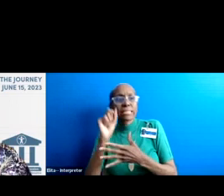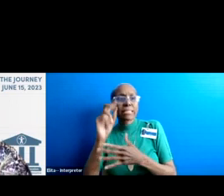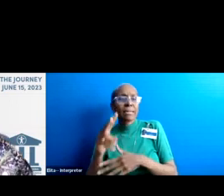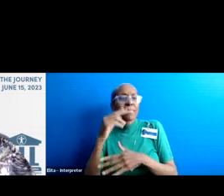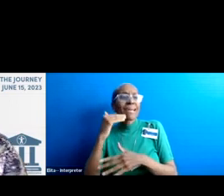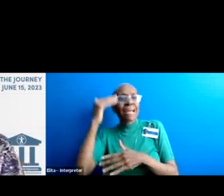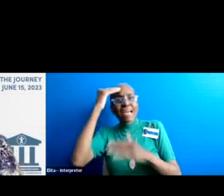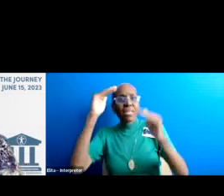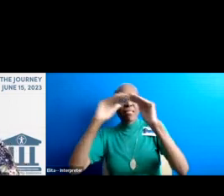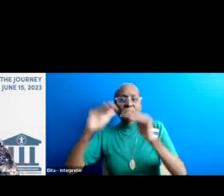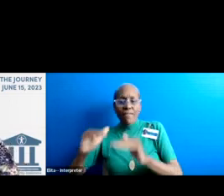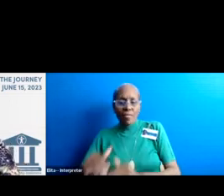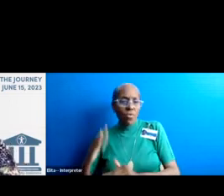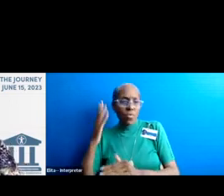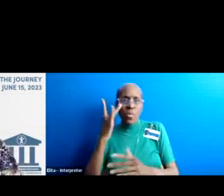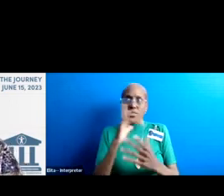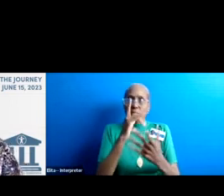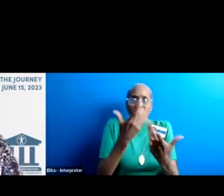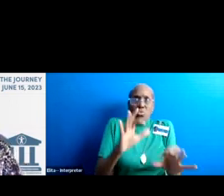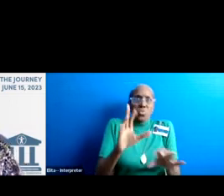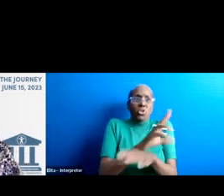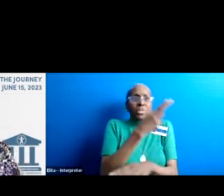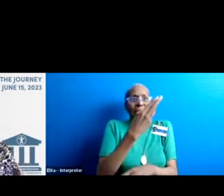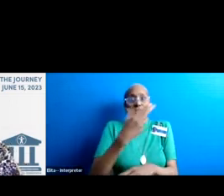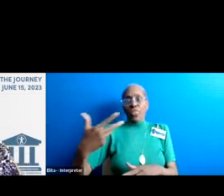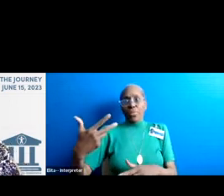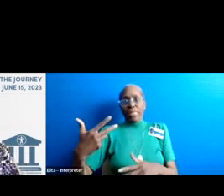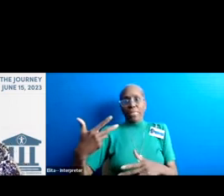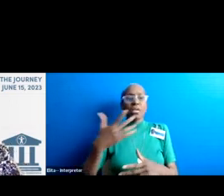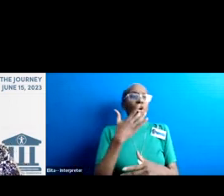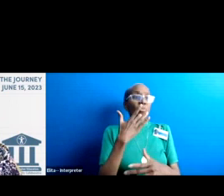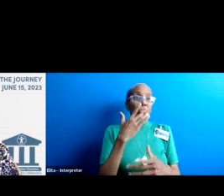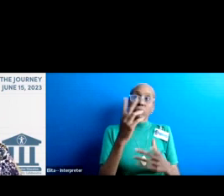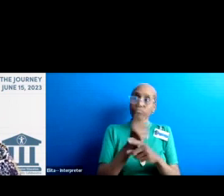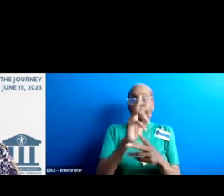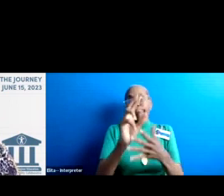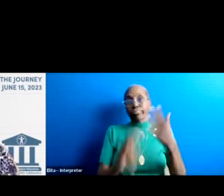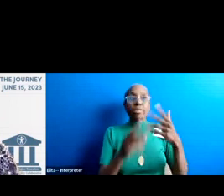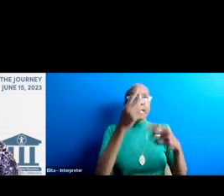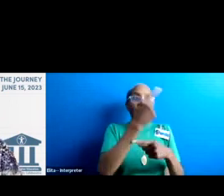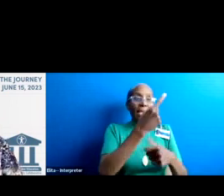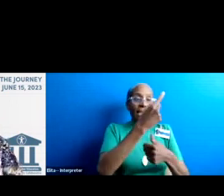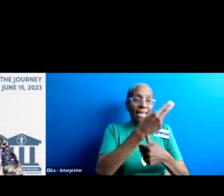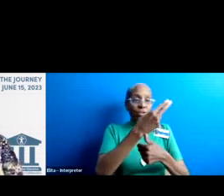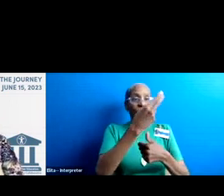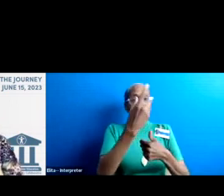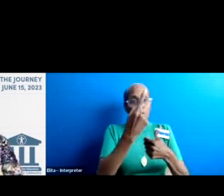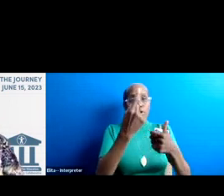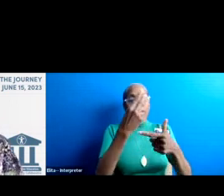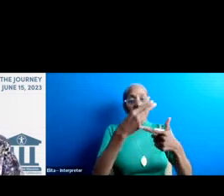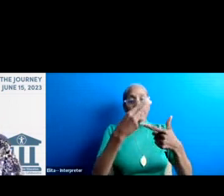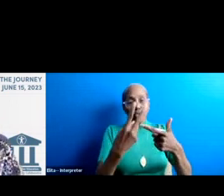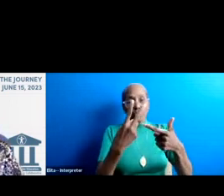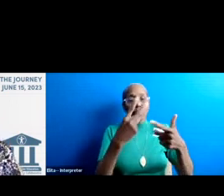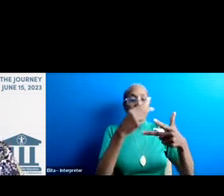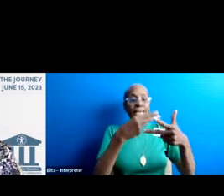does that change the viewer experience? Like, what if we don't want to use H3 at all? Would it be appropriate to use H1, H2, H4?